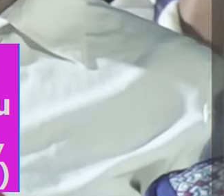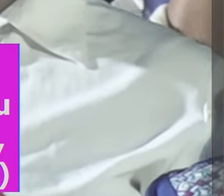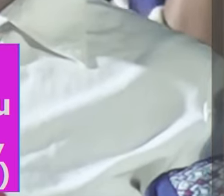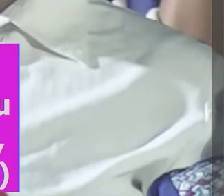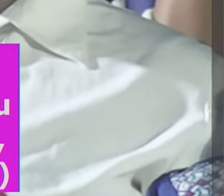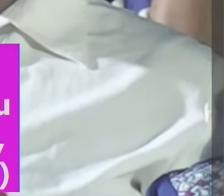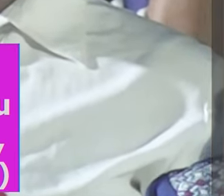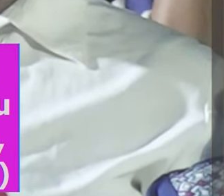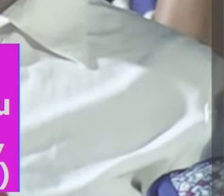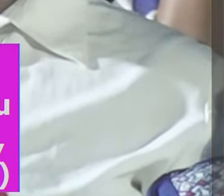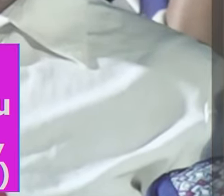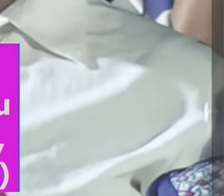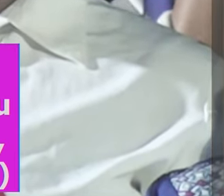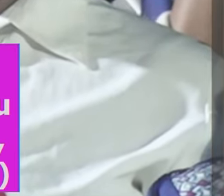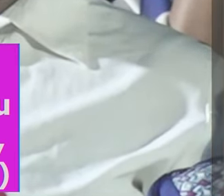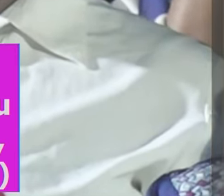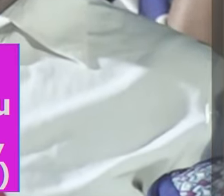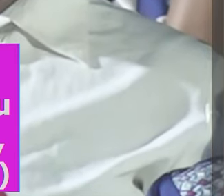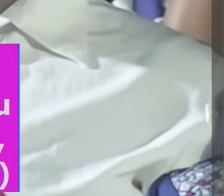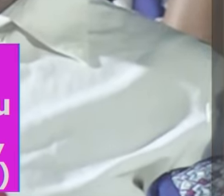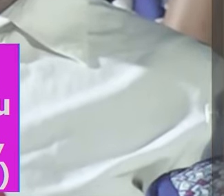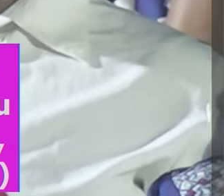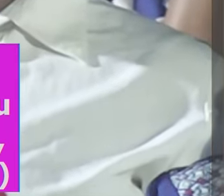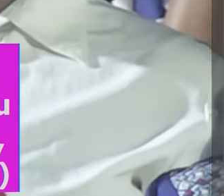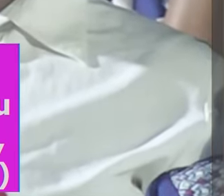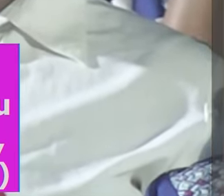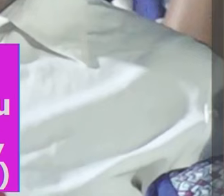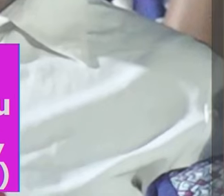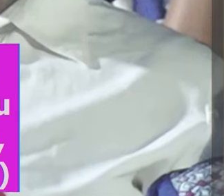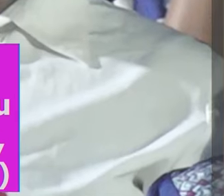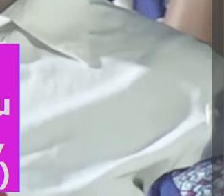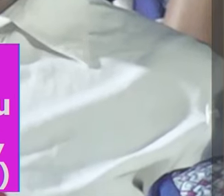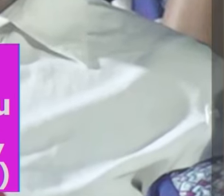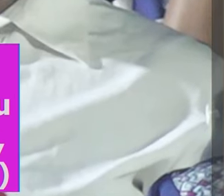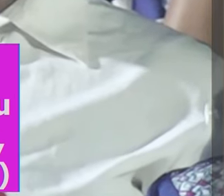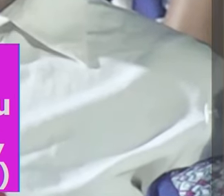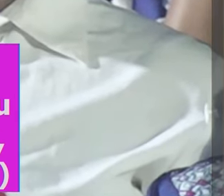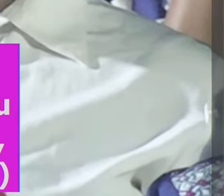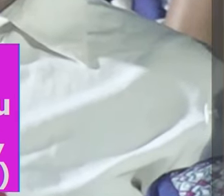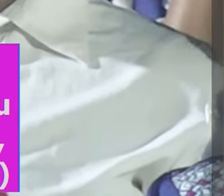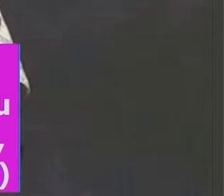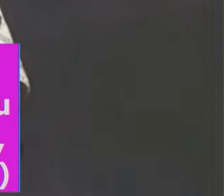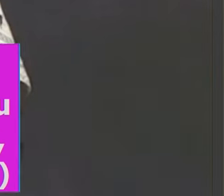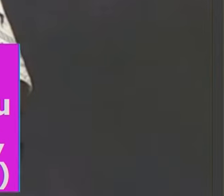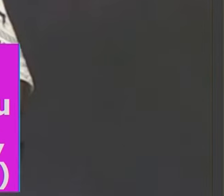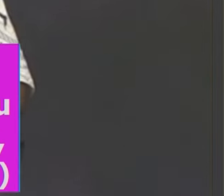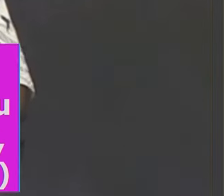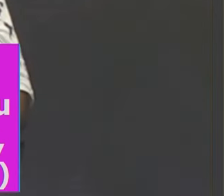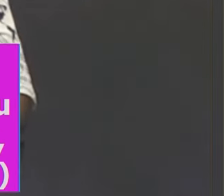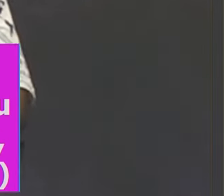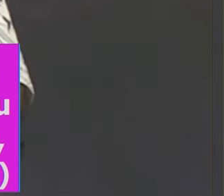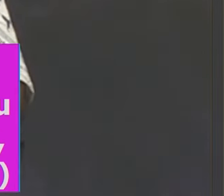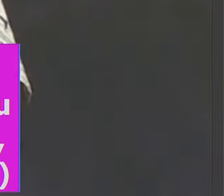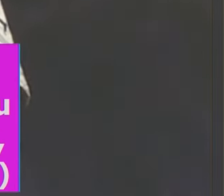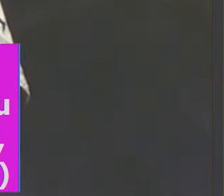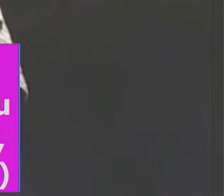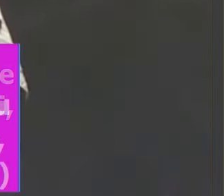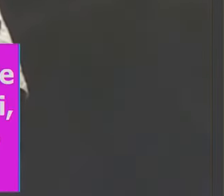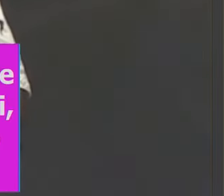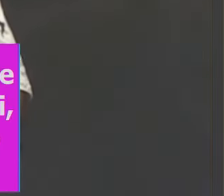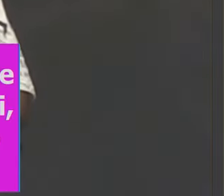na wani be jina wo kunu na onne na obedi wo so na adam